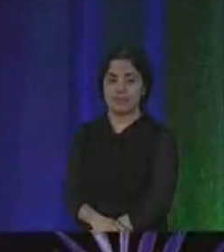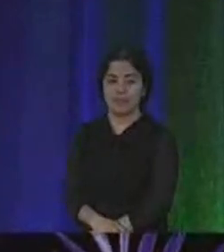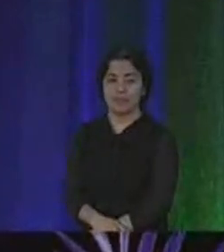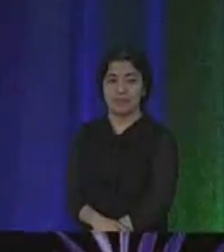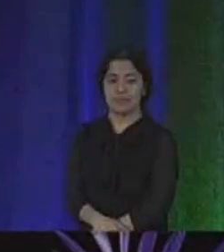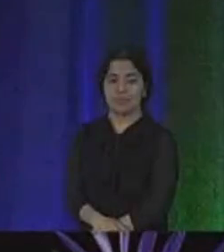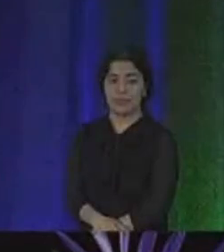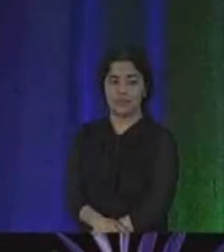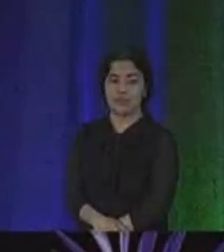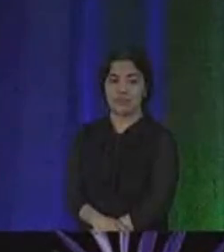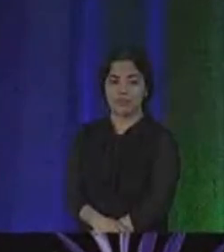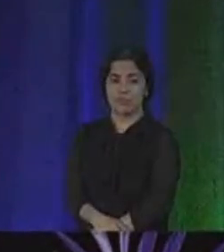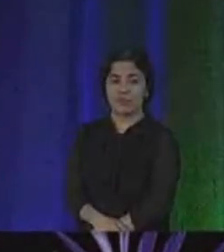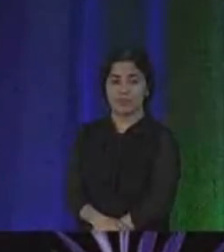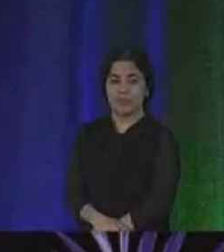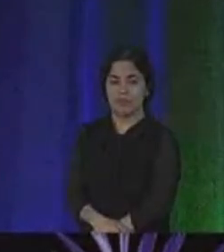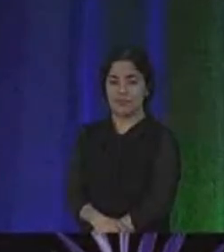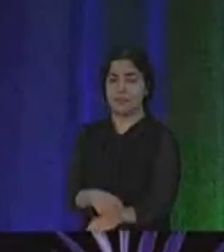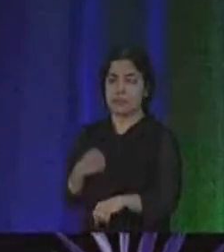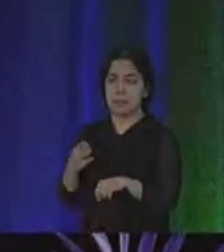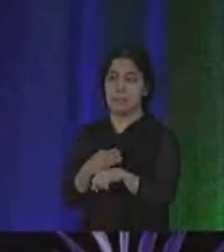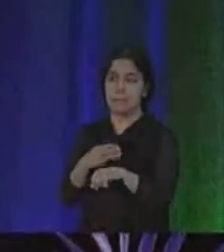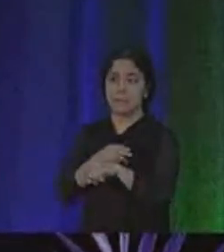There we go. Miami Beach.